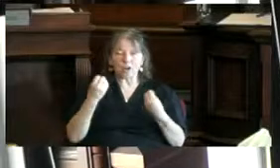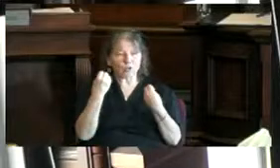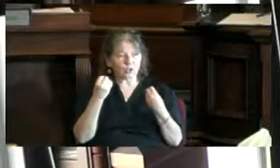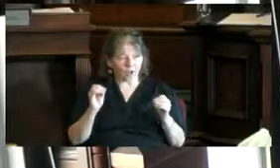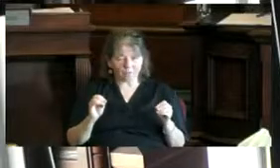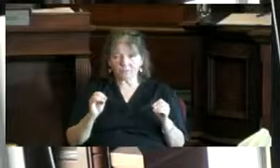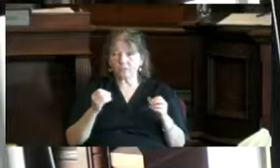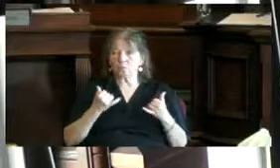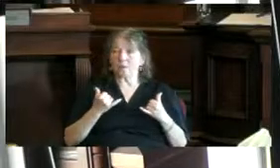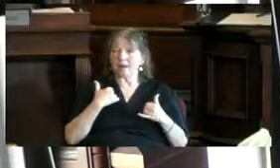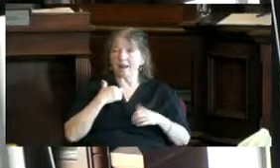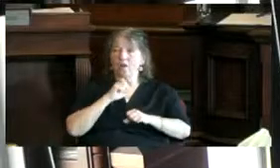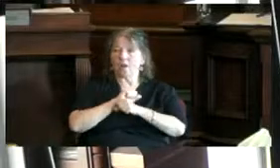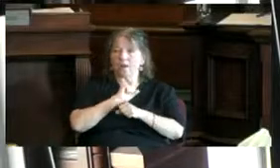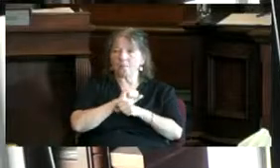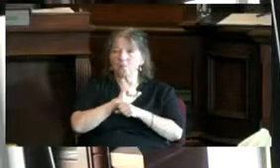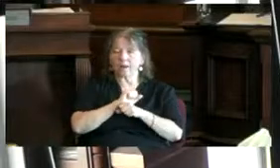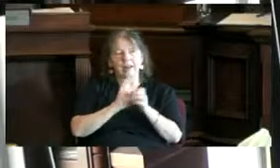and working to